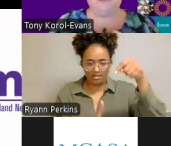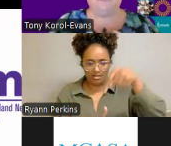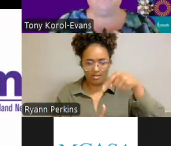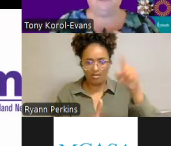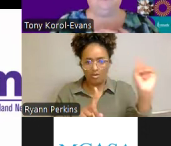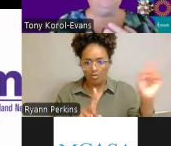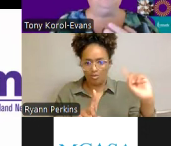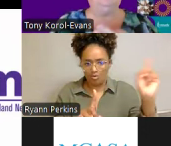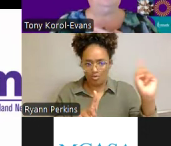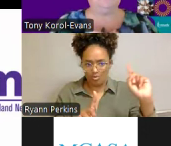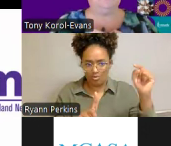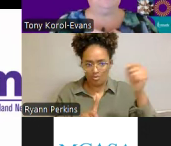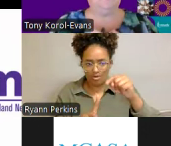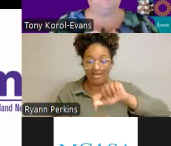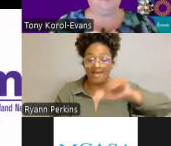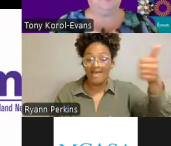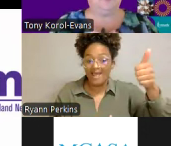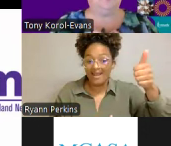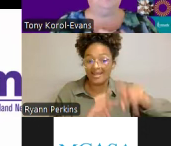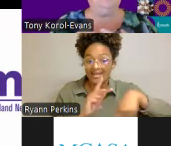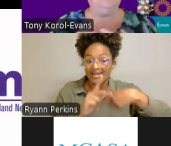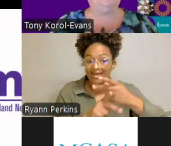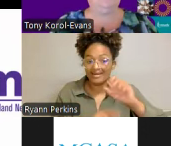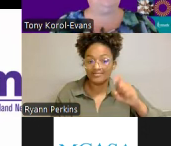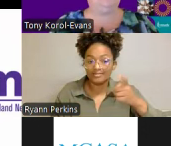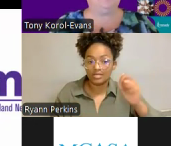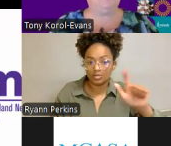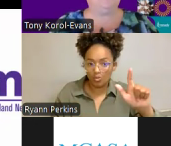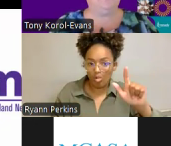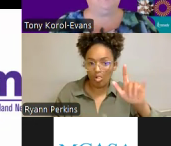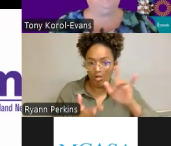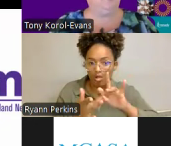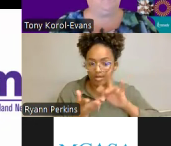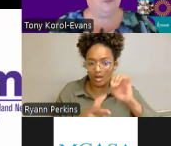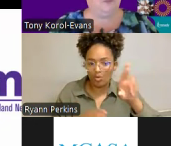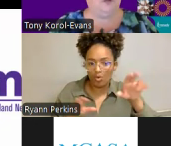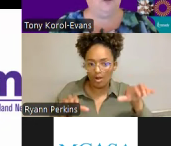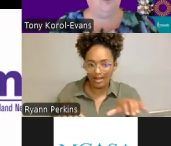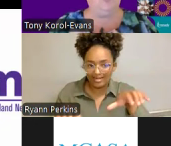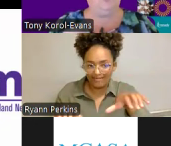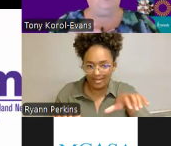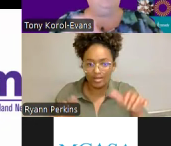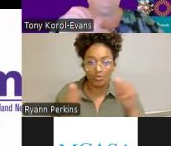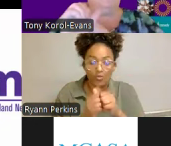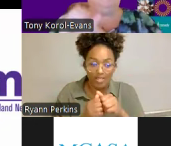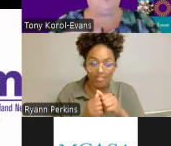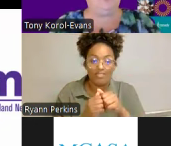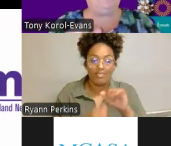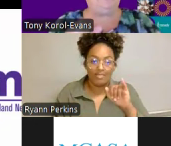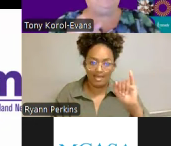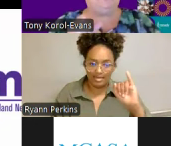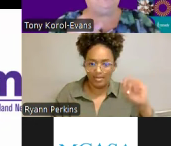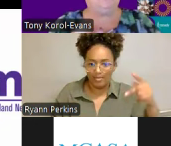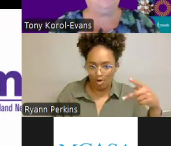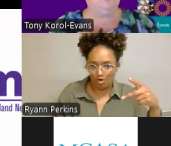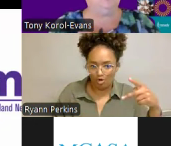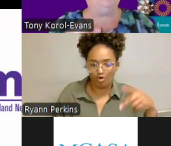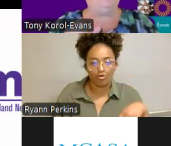contact or activity with an intimate partner that makes a person feel uncomfortable when the purpose is